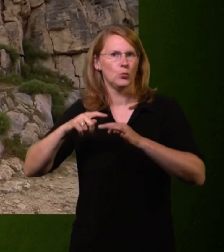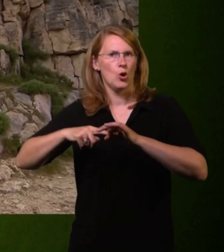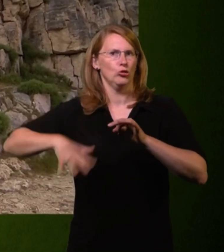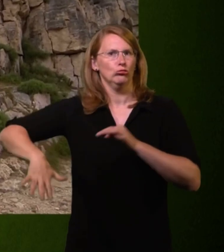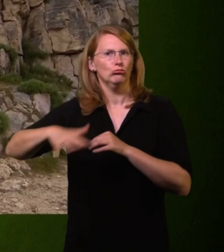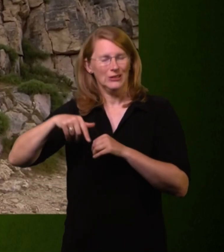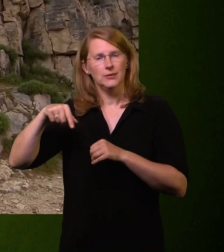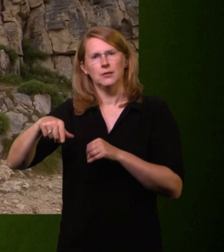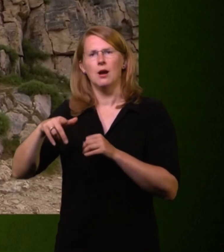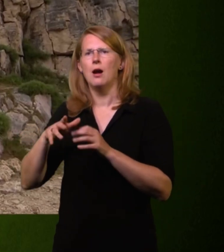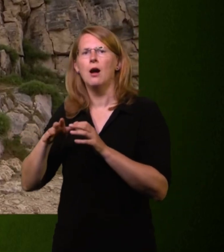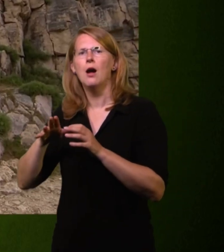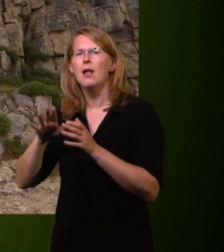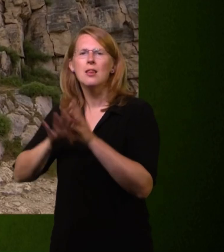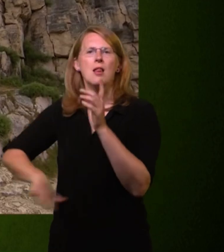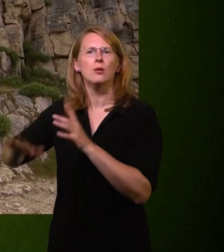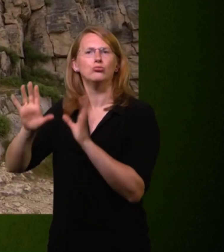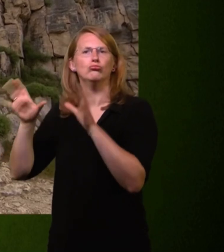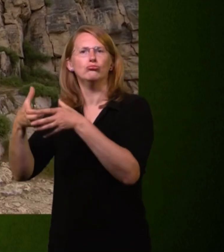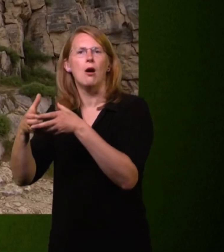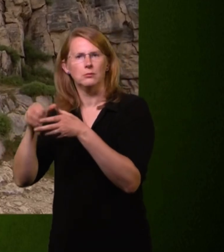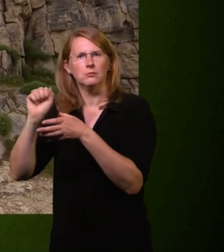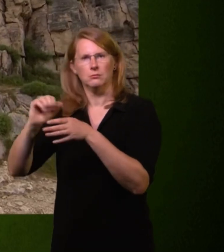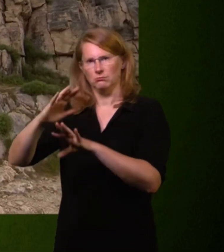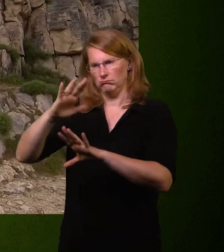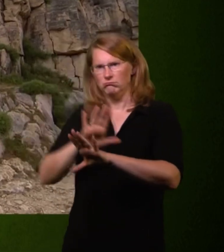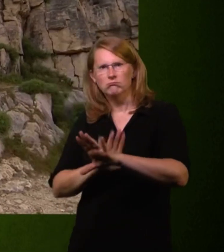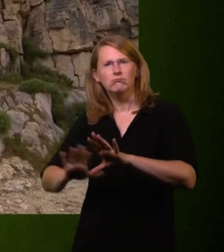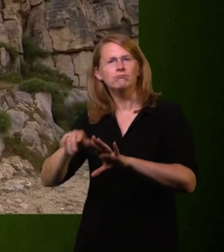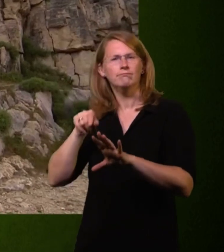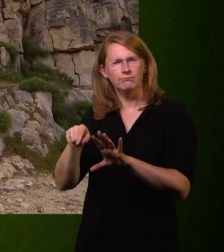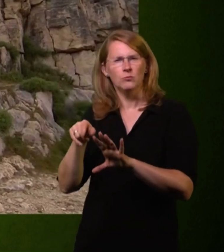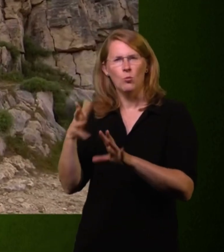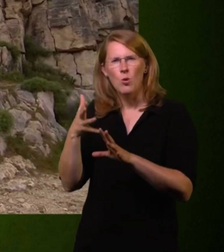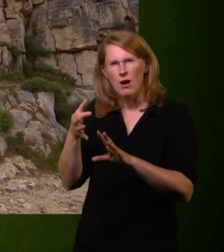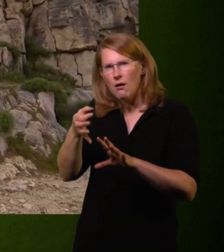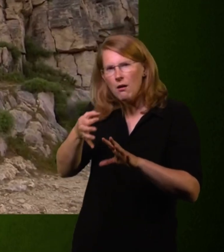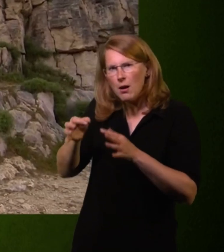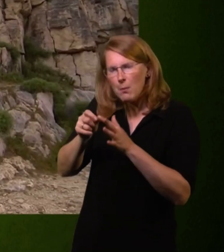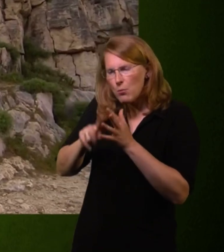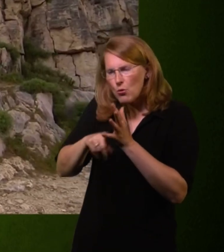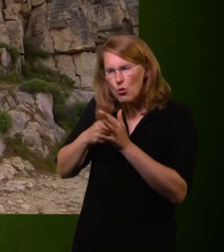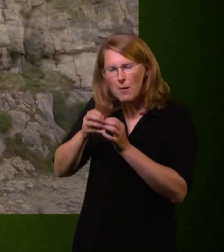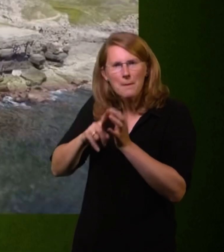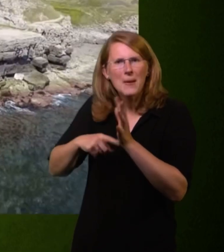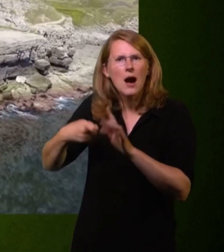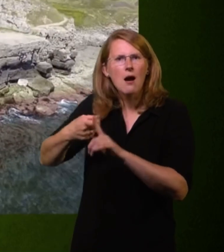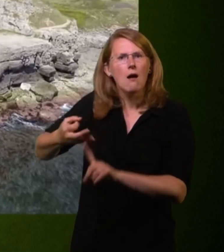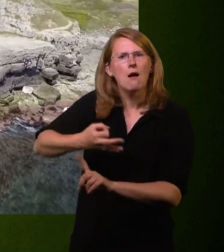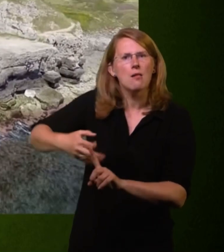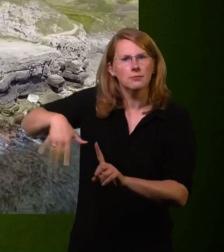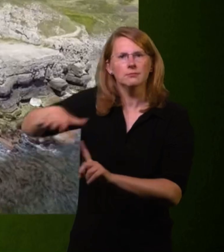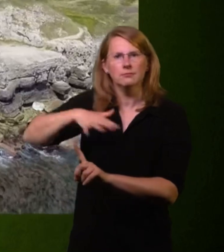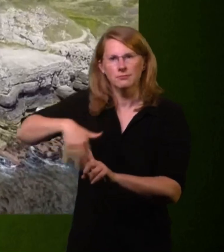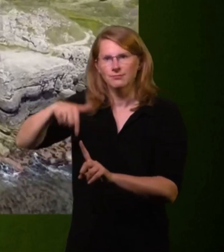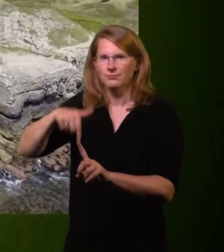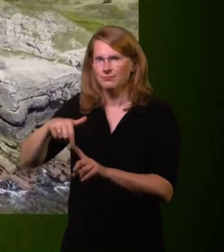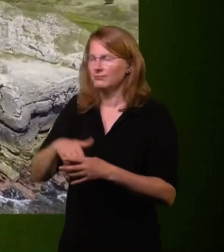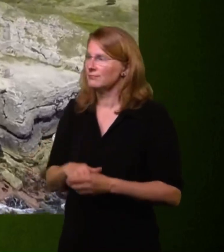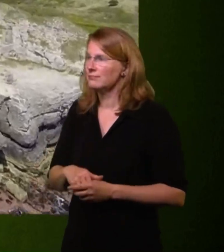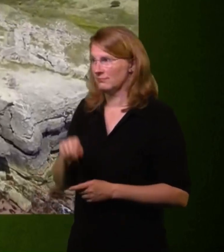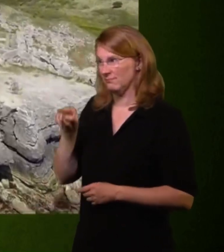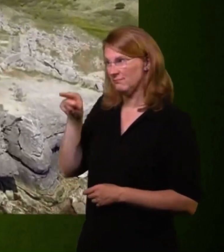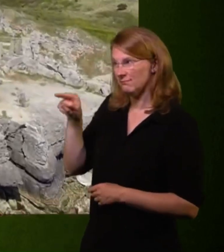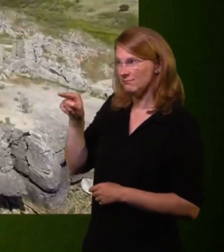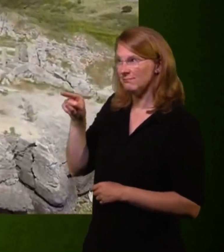is a fantastic location for the topography and of course for the caves, which you can see just behind me here. Now, the quarry has a really